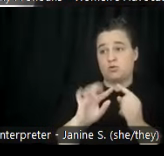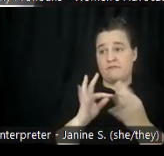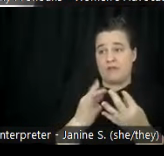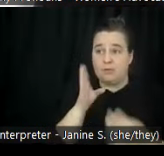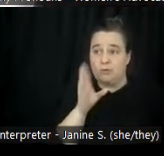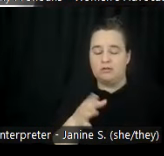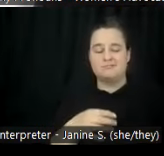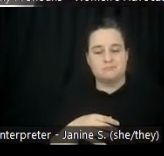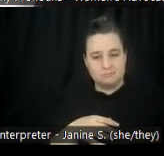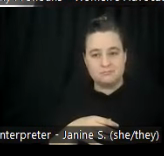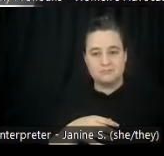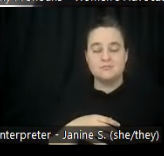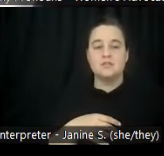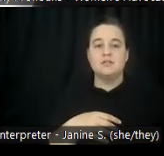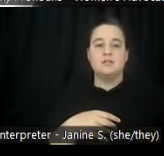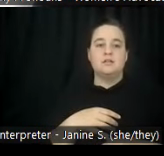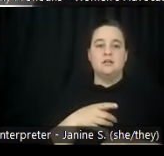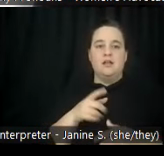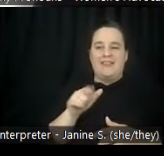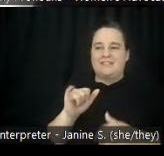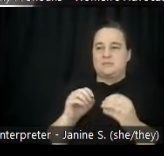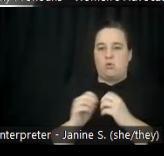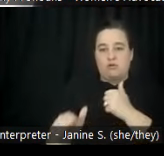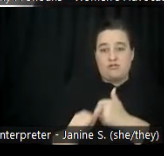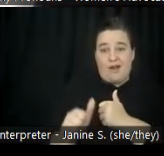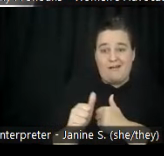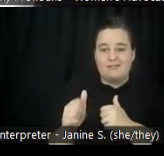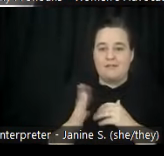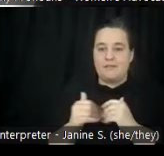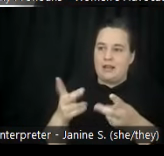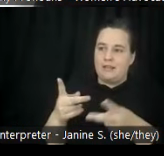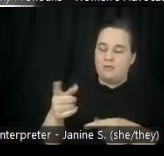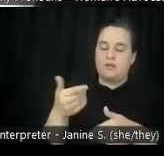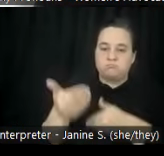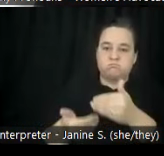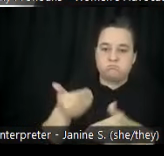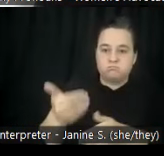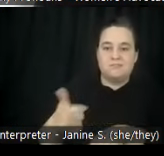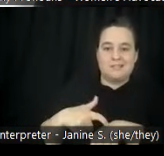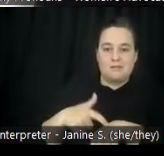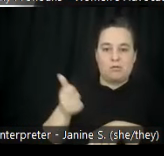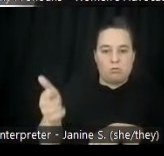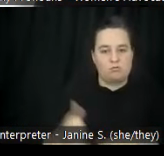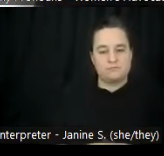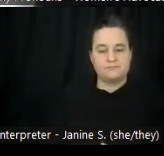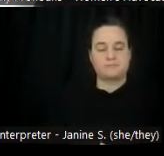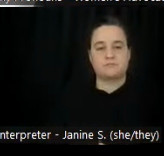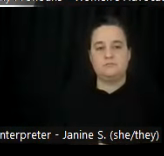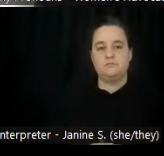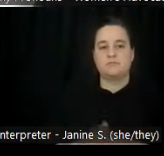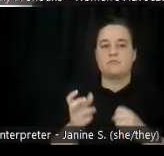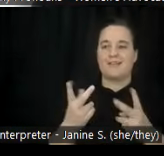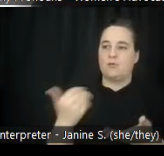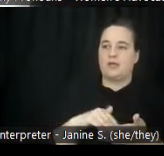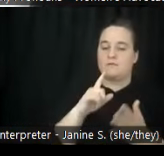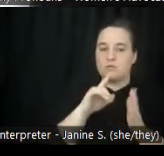you know, things that are based in threats and not allowing them to go at their own pace. And just allowing for, again, that development,